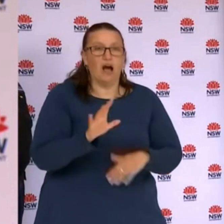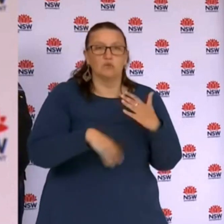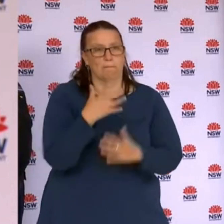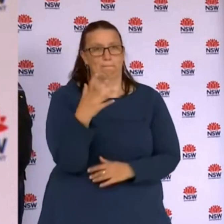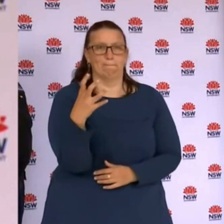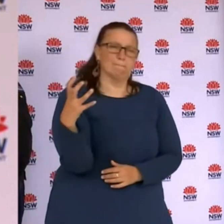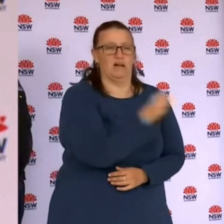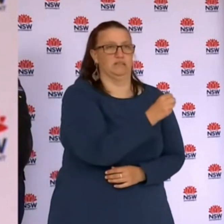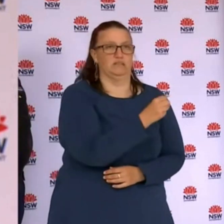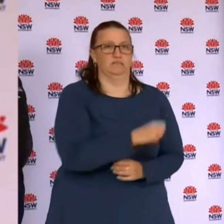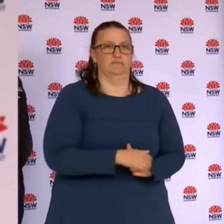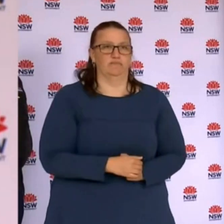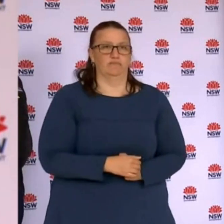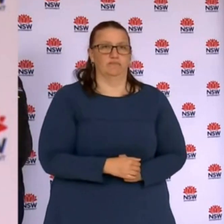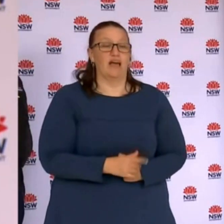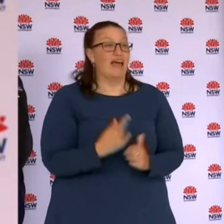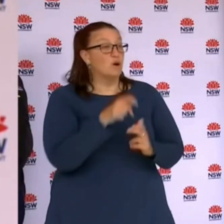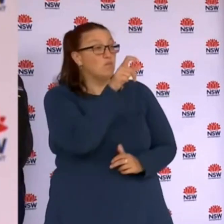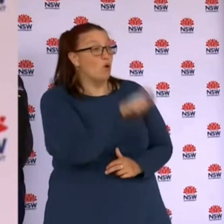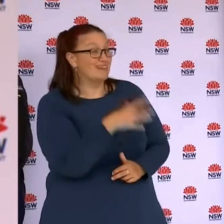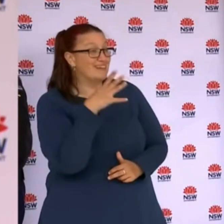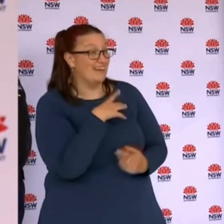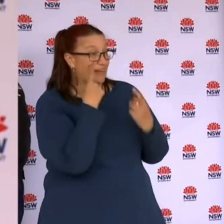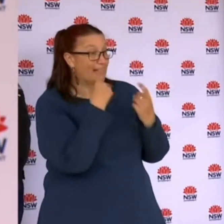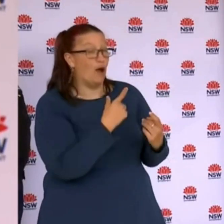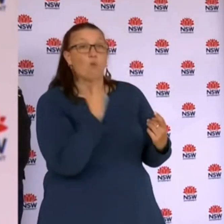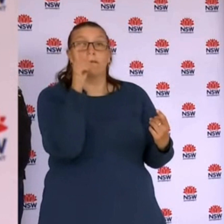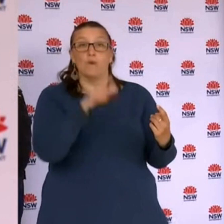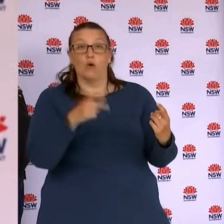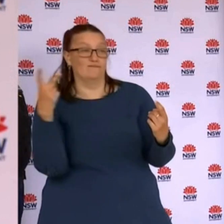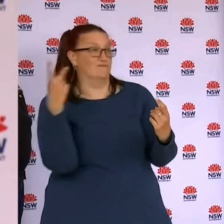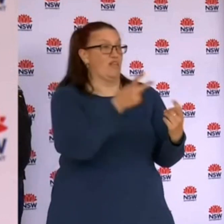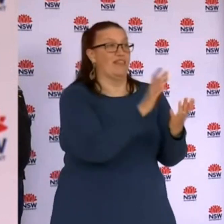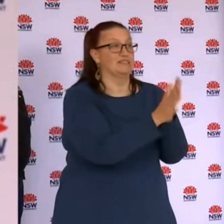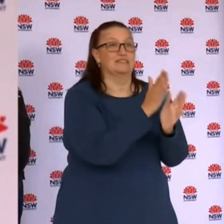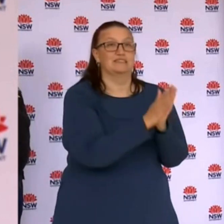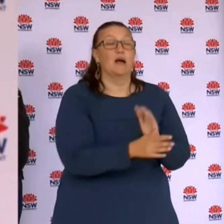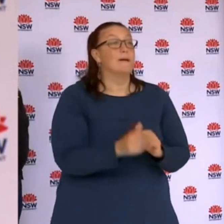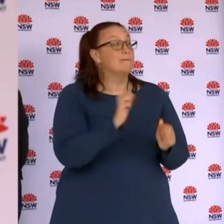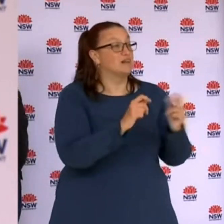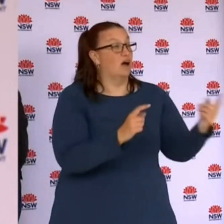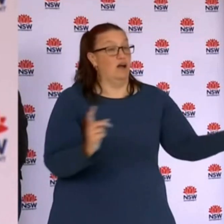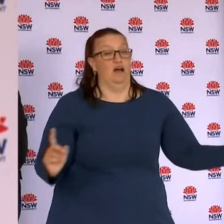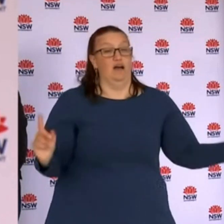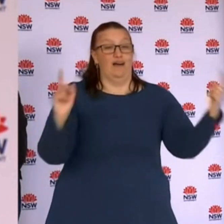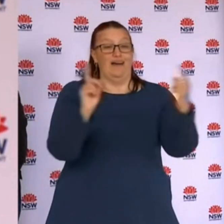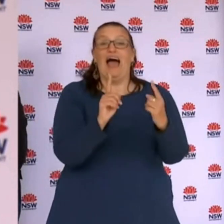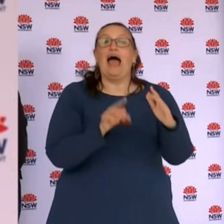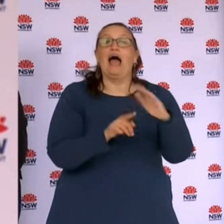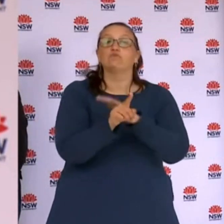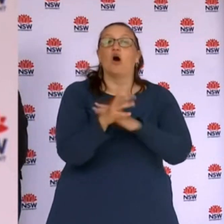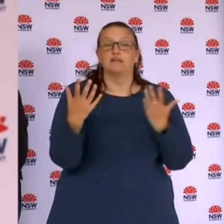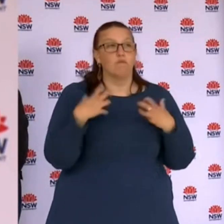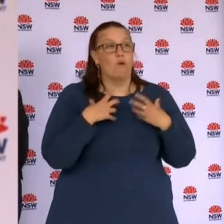caring or compassionate reason, one person please, one person. And if you can do it outside the home, do it in the fresh air where we know it's